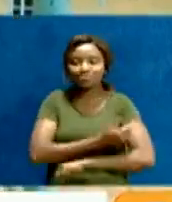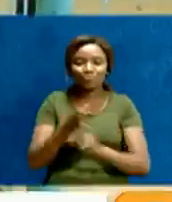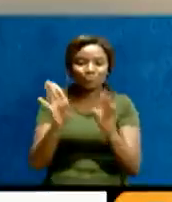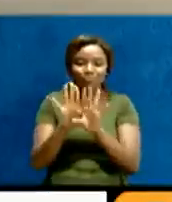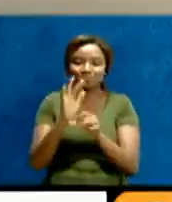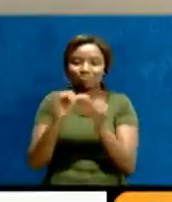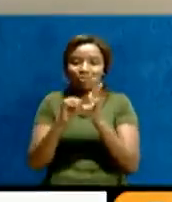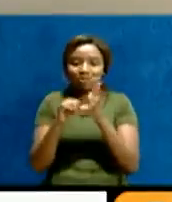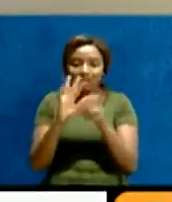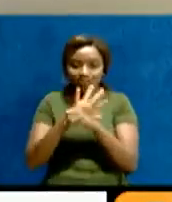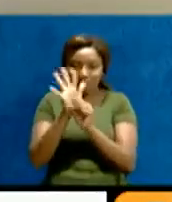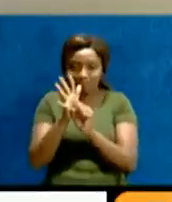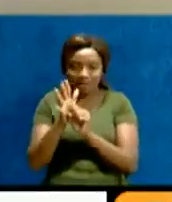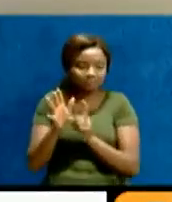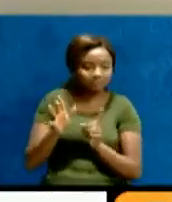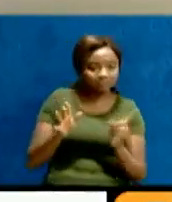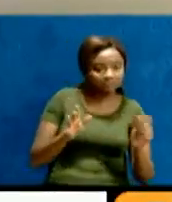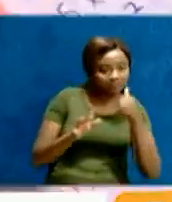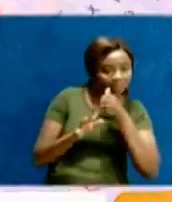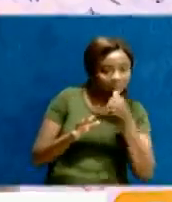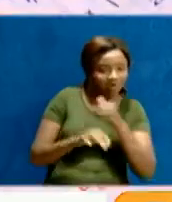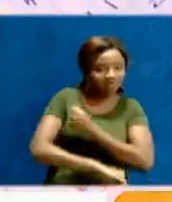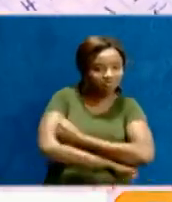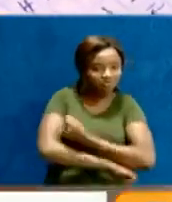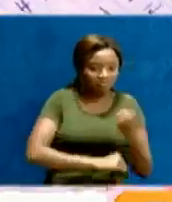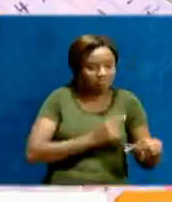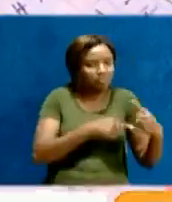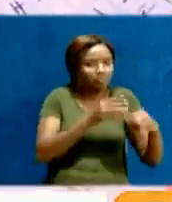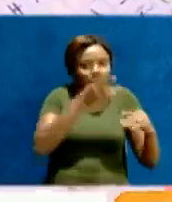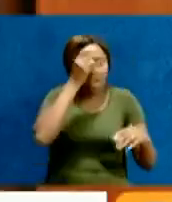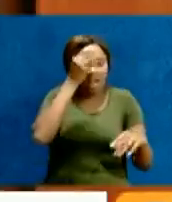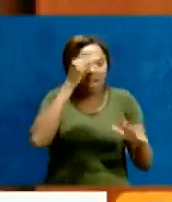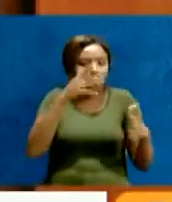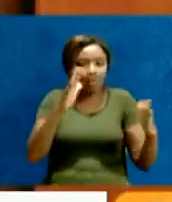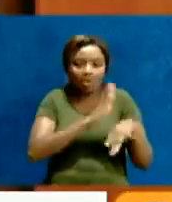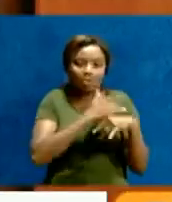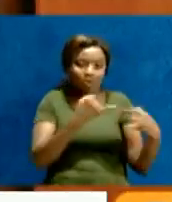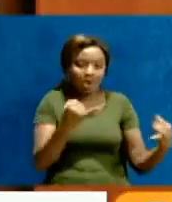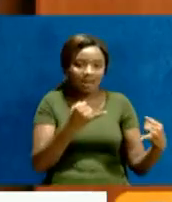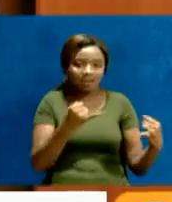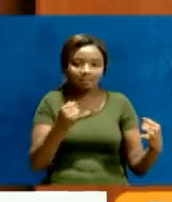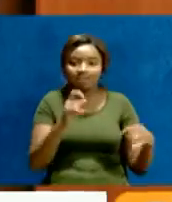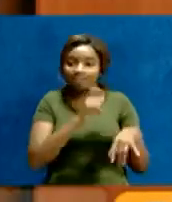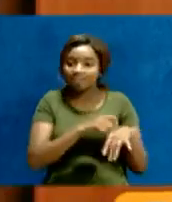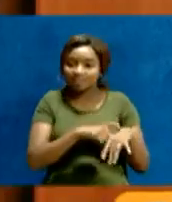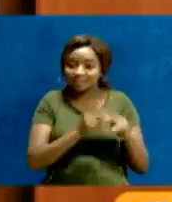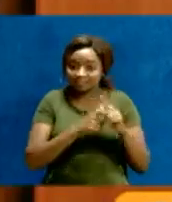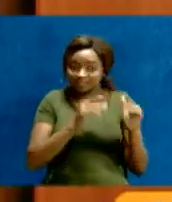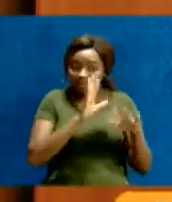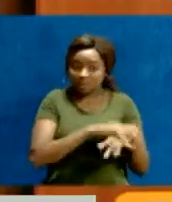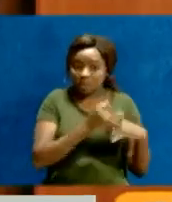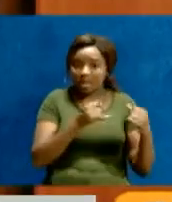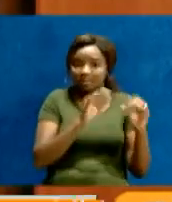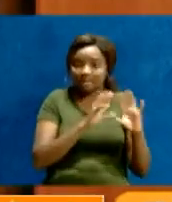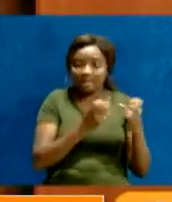COVID-19, contrary to their counterparts in private schools, who continued learning, albeit online. When we started the online classes, it took us the whole